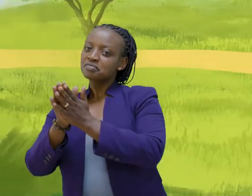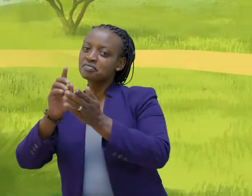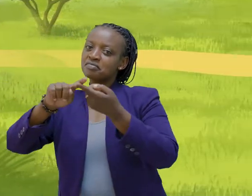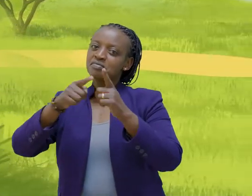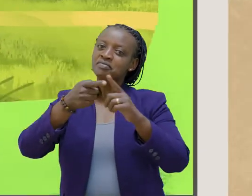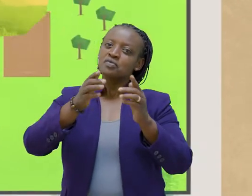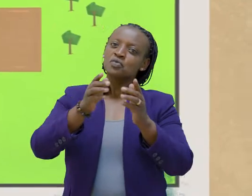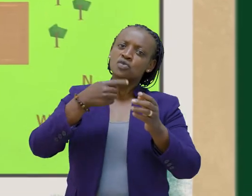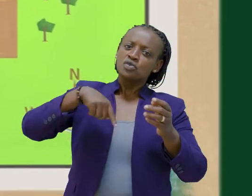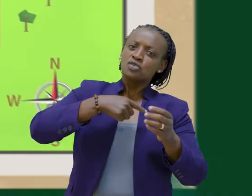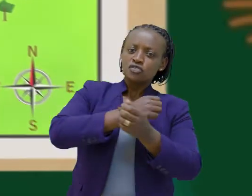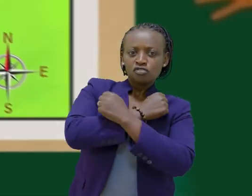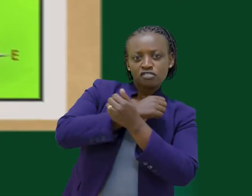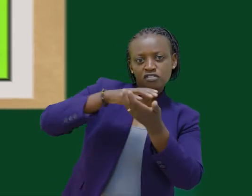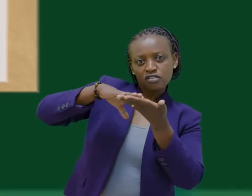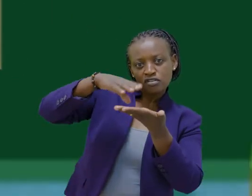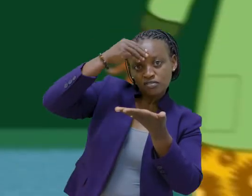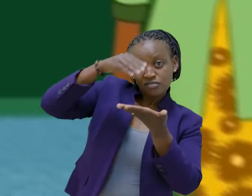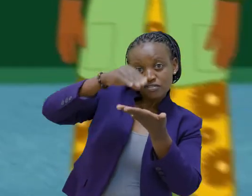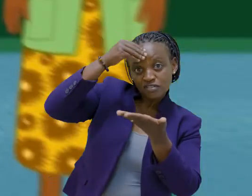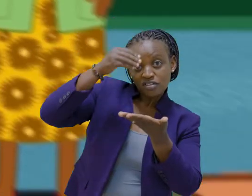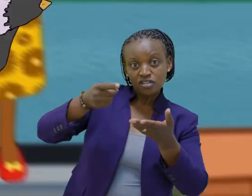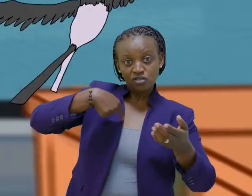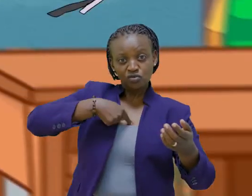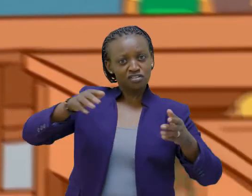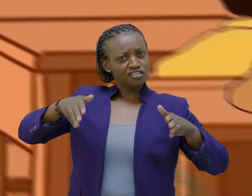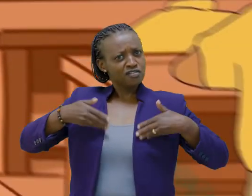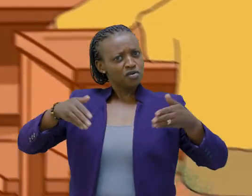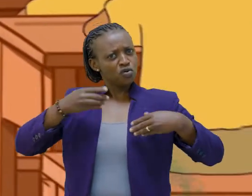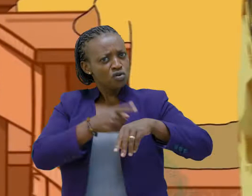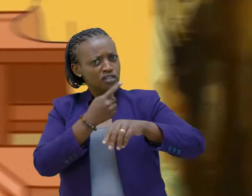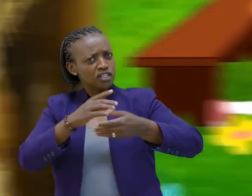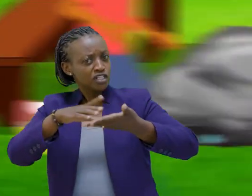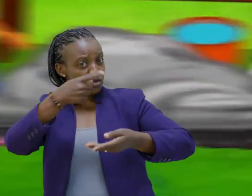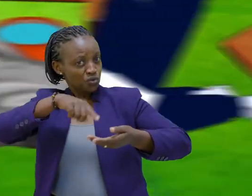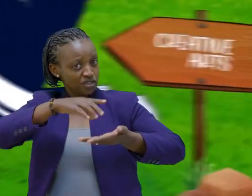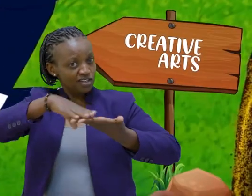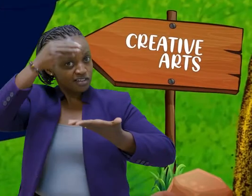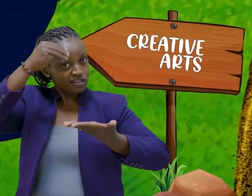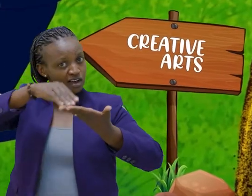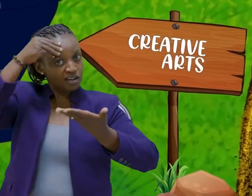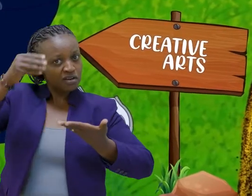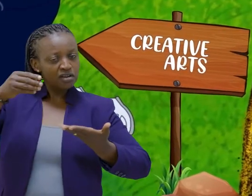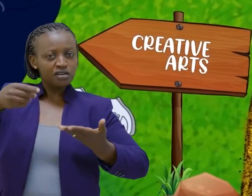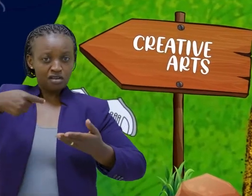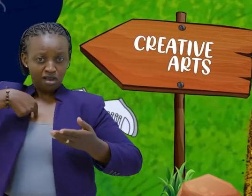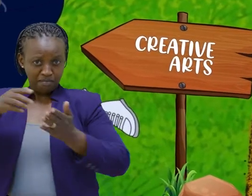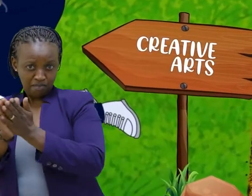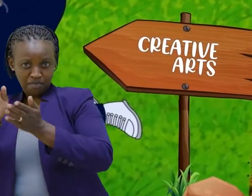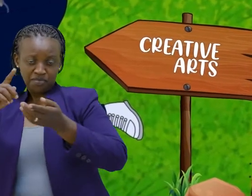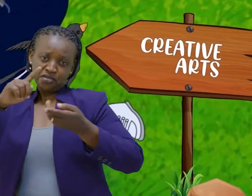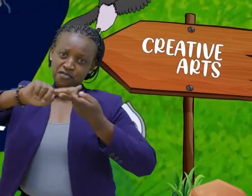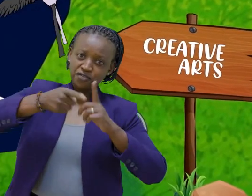I and my friend, we love to learn. We are happy when we learn. I and